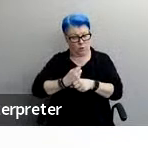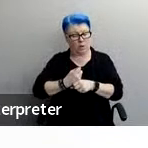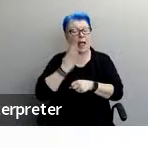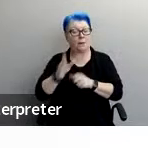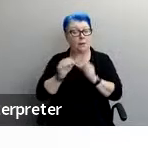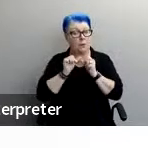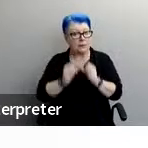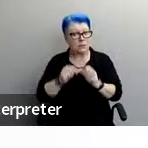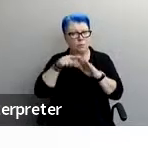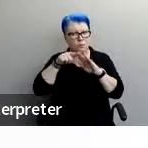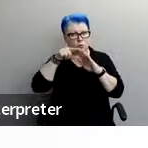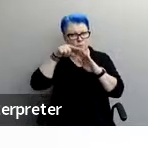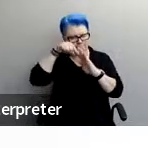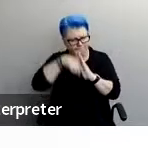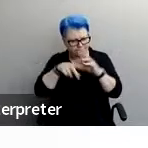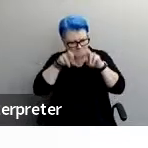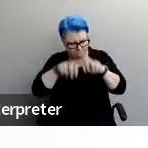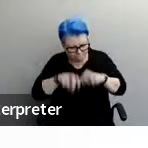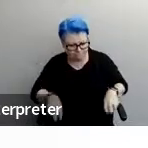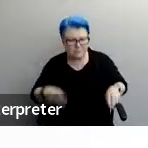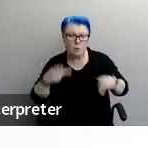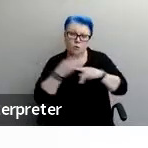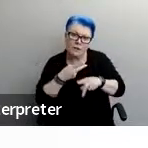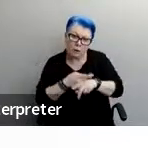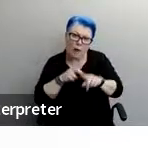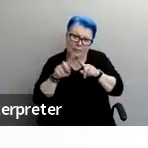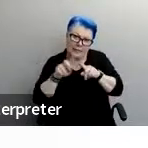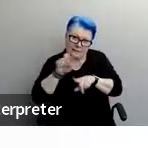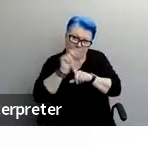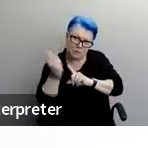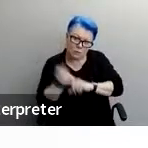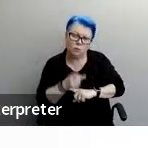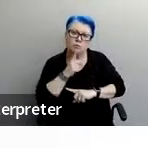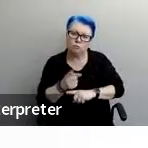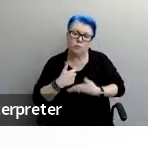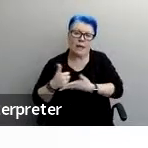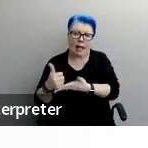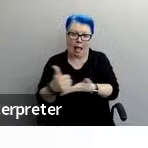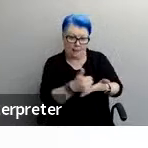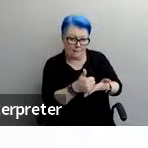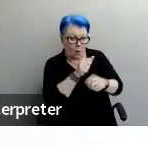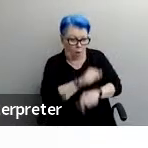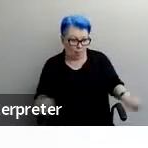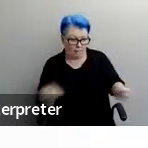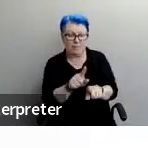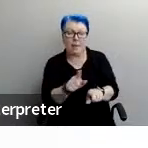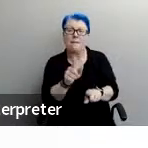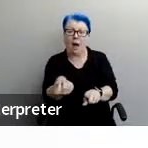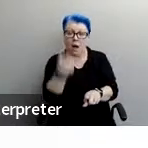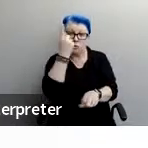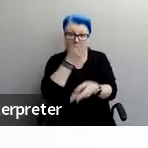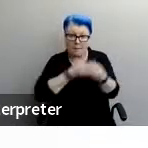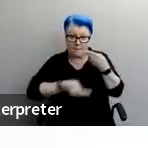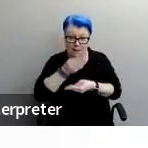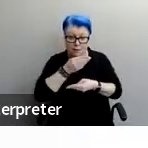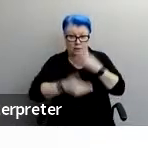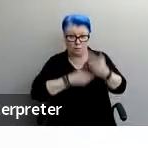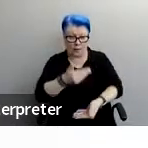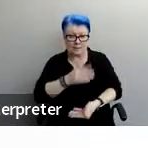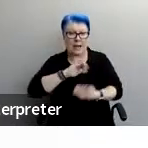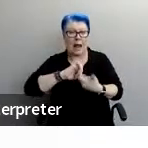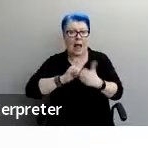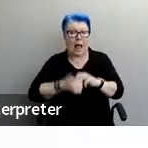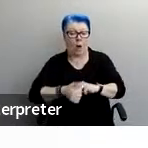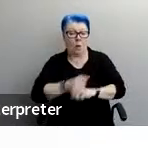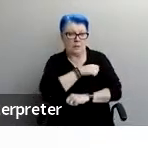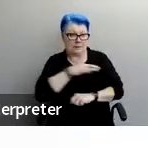will continue to dig deep into these conversations to truly help them to understand the budgeting process and how staffing